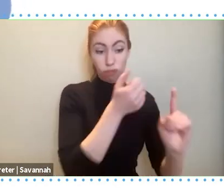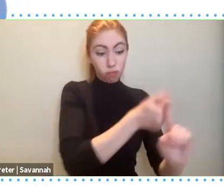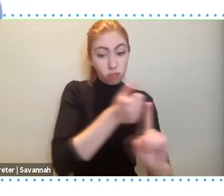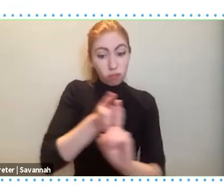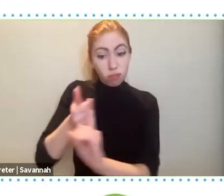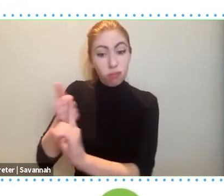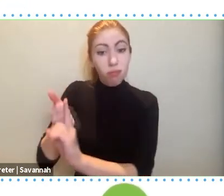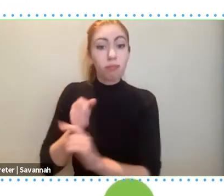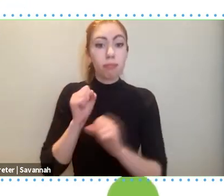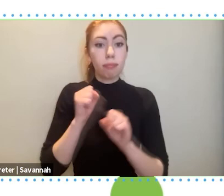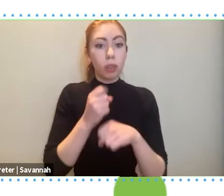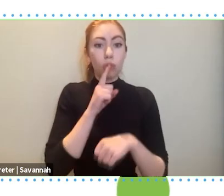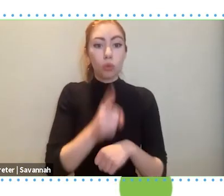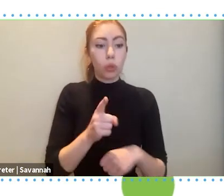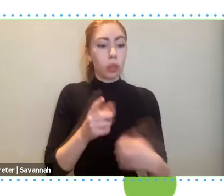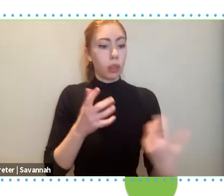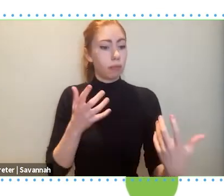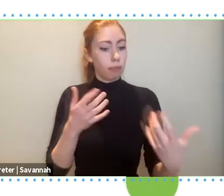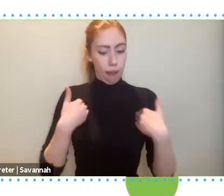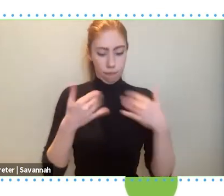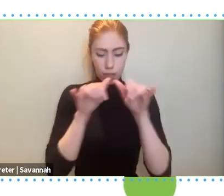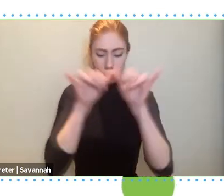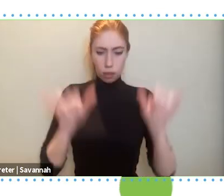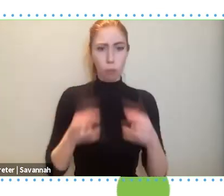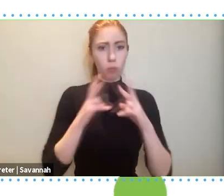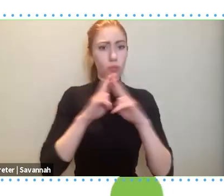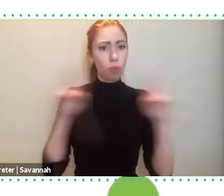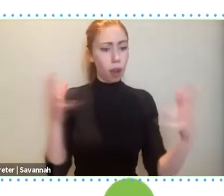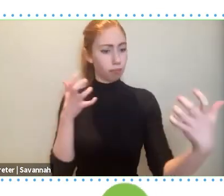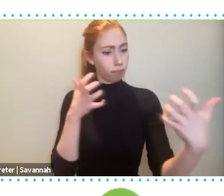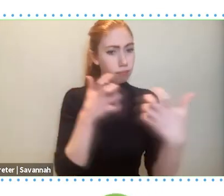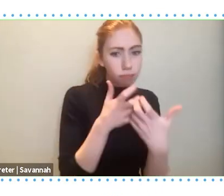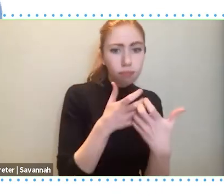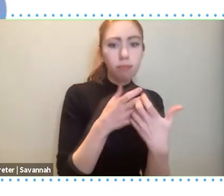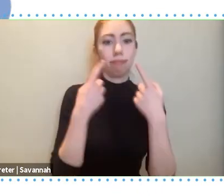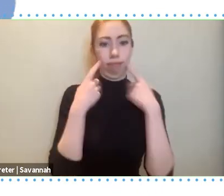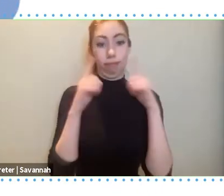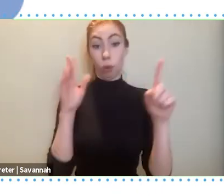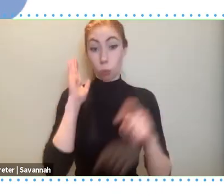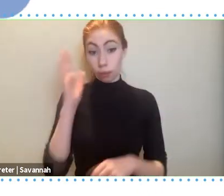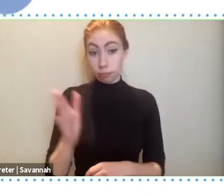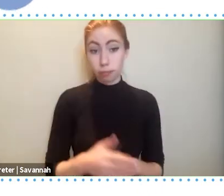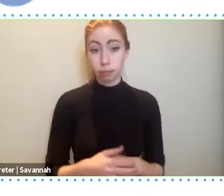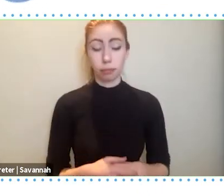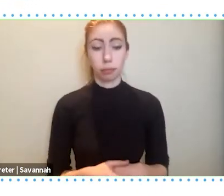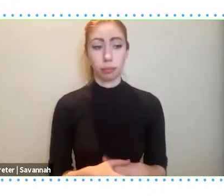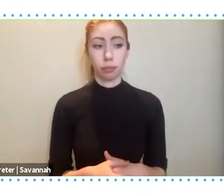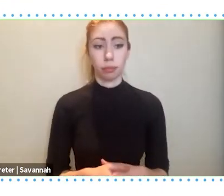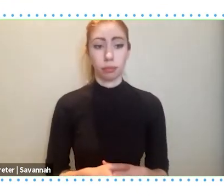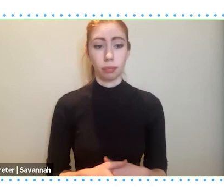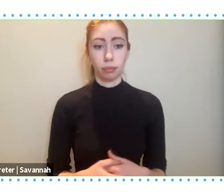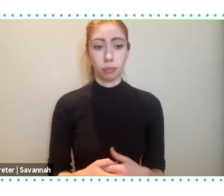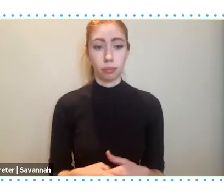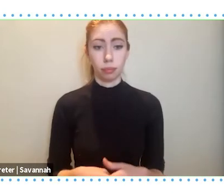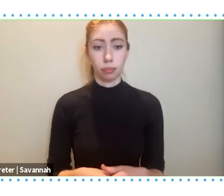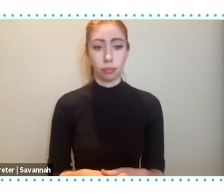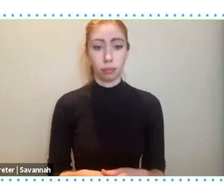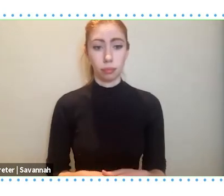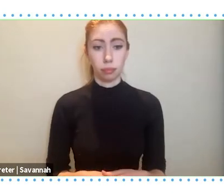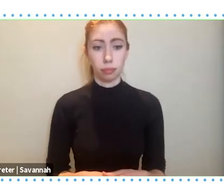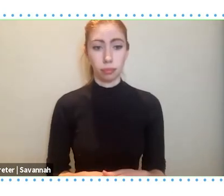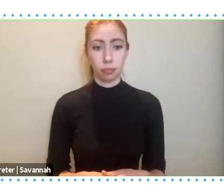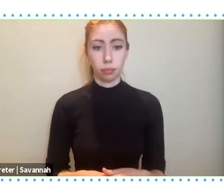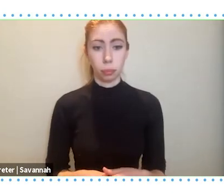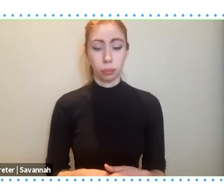system based out of the mission and the values of the organization. We also heard from respondents that maybe the